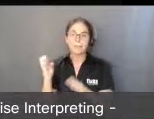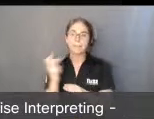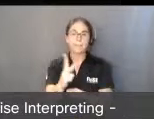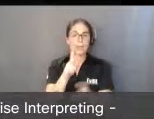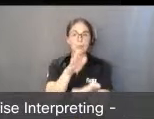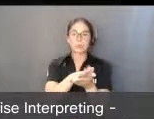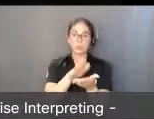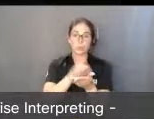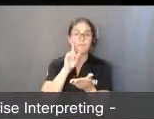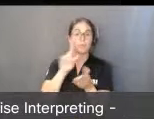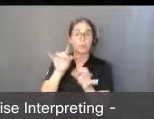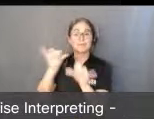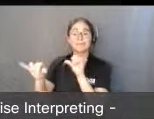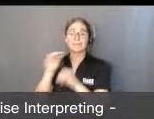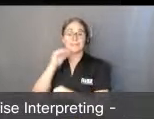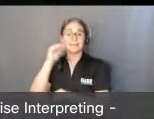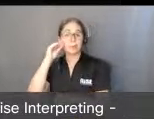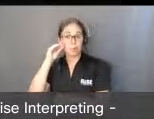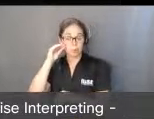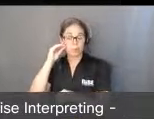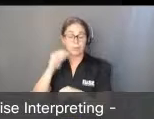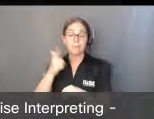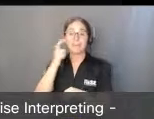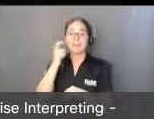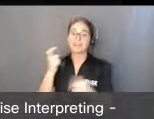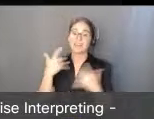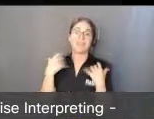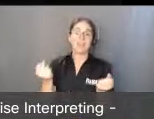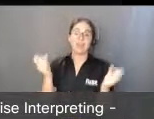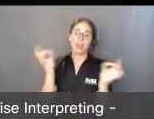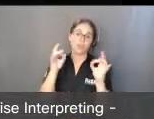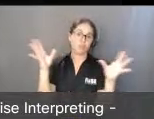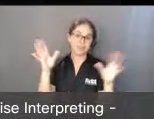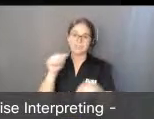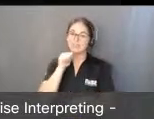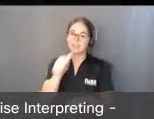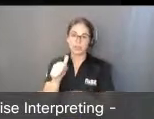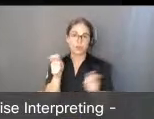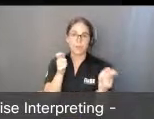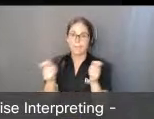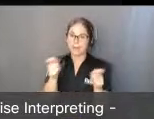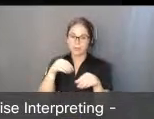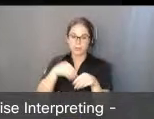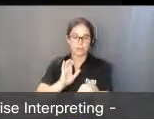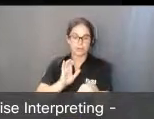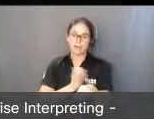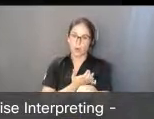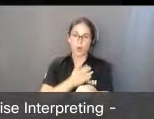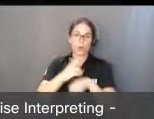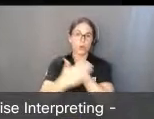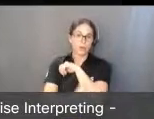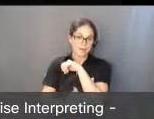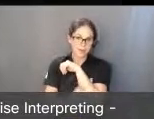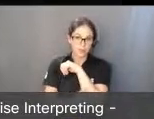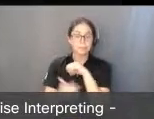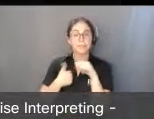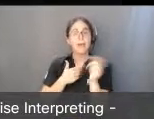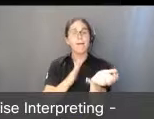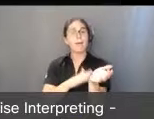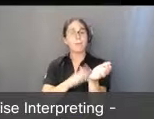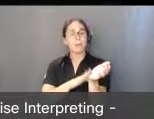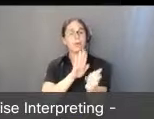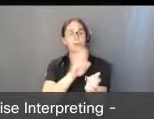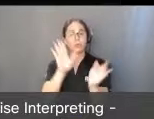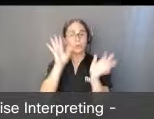learning format due to the current health crisis that is still unmanaged in our nation and elsewhere. I continue to applaud our choice to be in